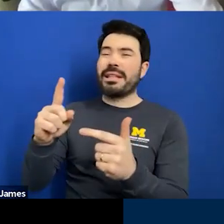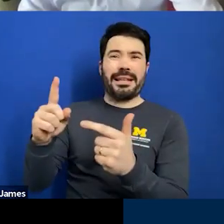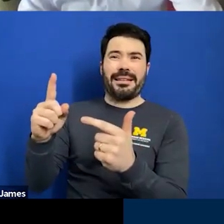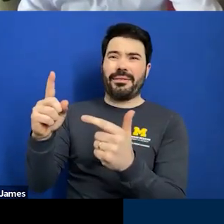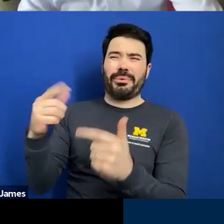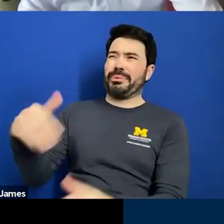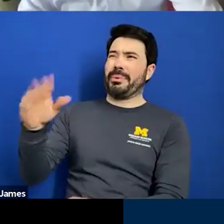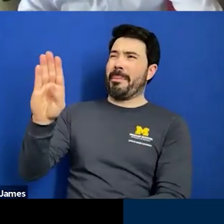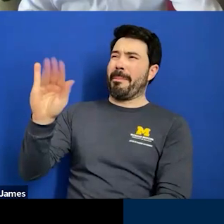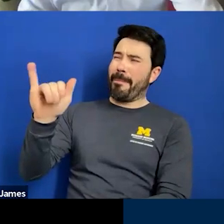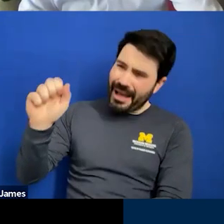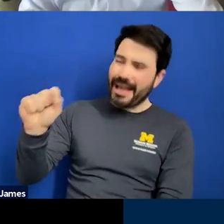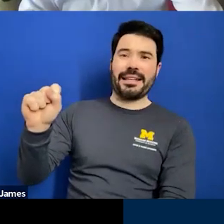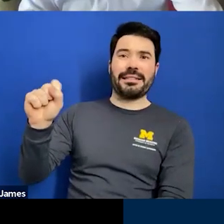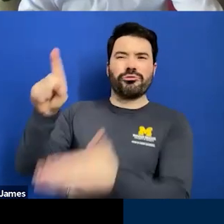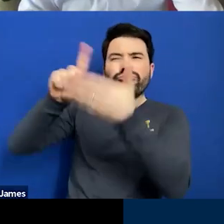academic literature when